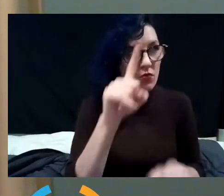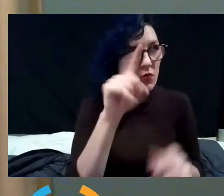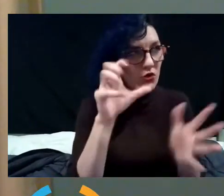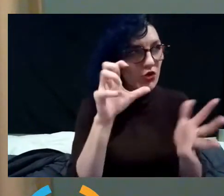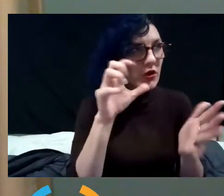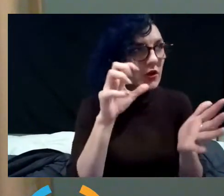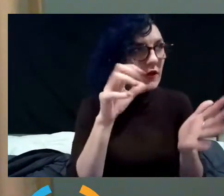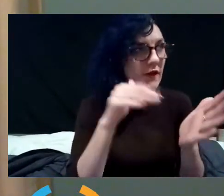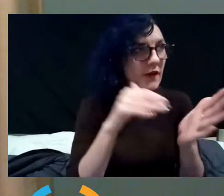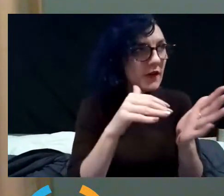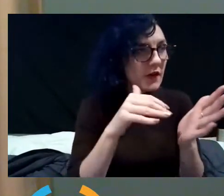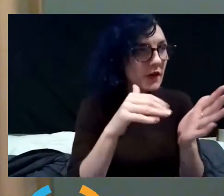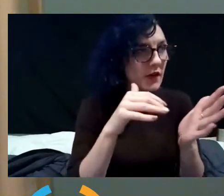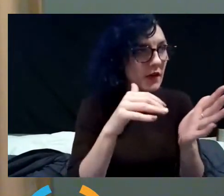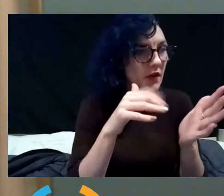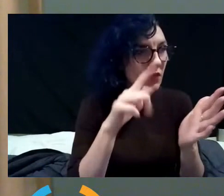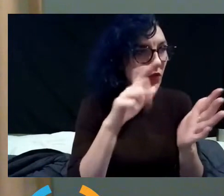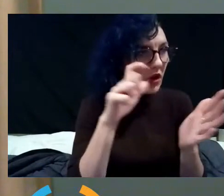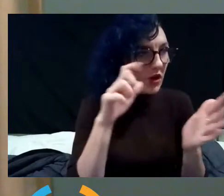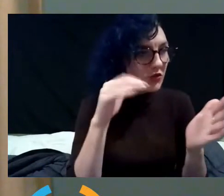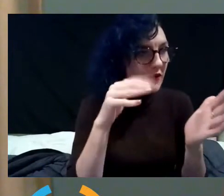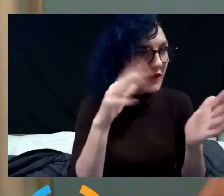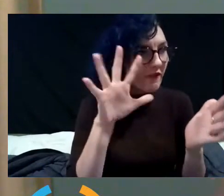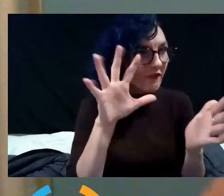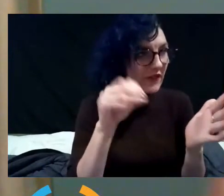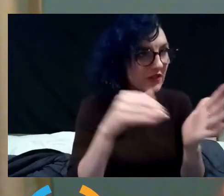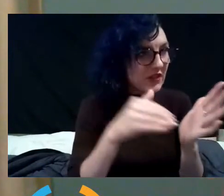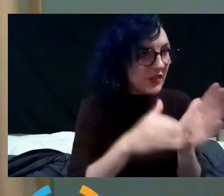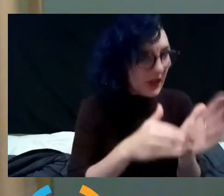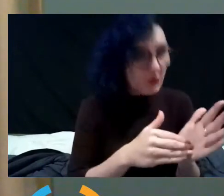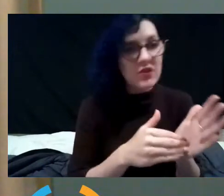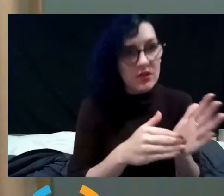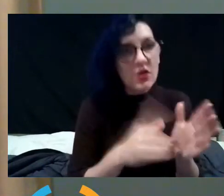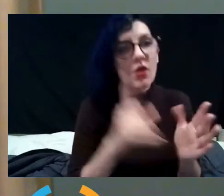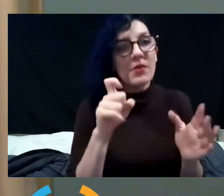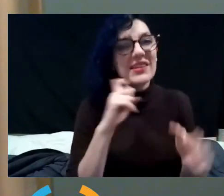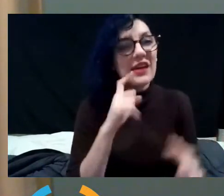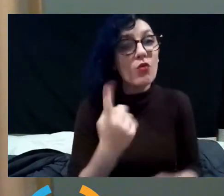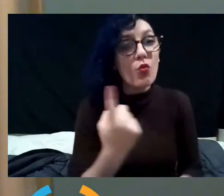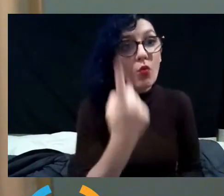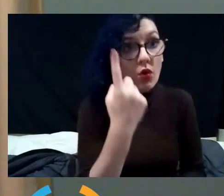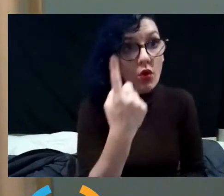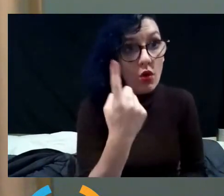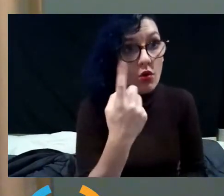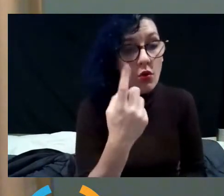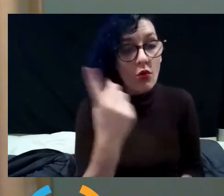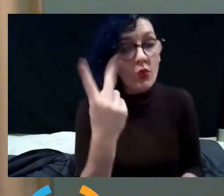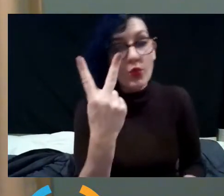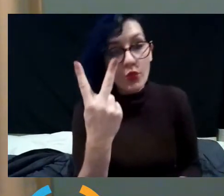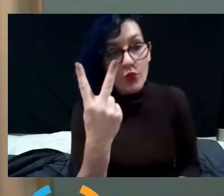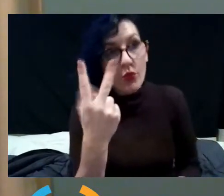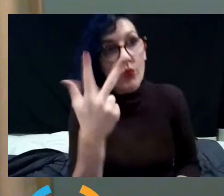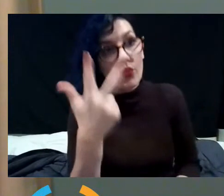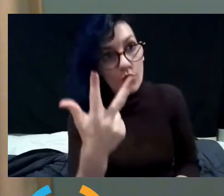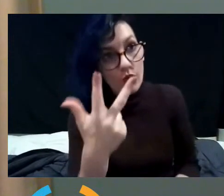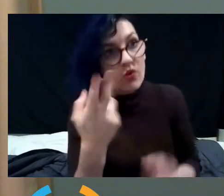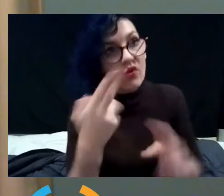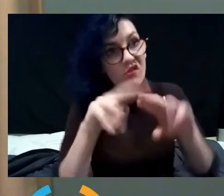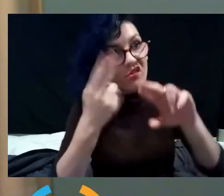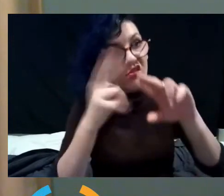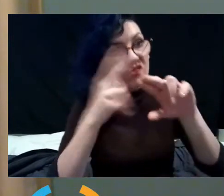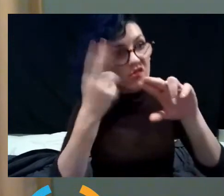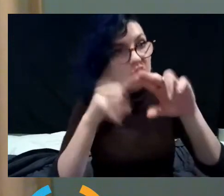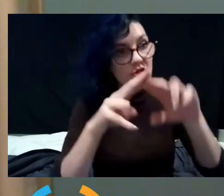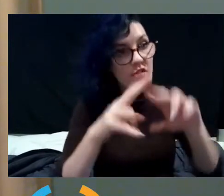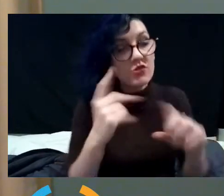20,000 people that are in the county. And so the good news is that Oregon already does have in-person polling places, and that's good